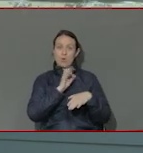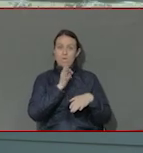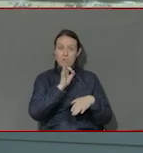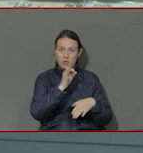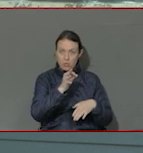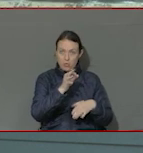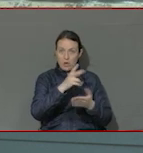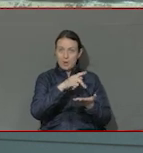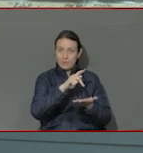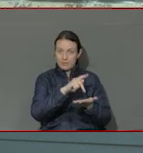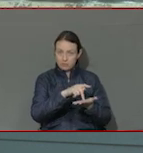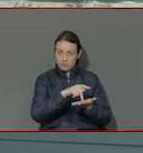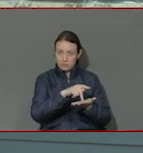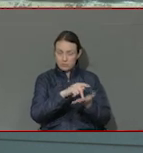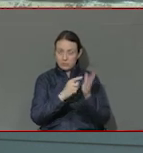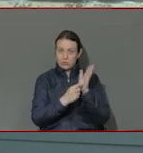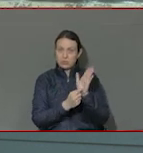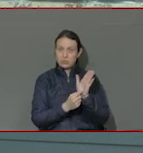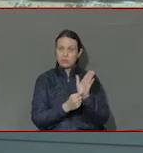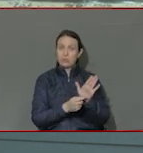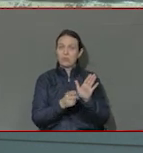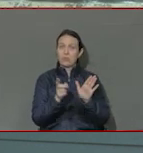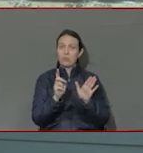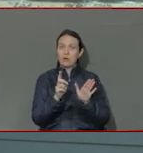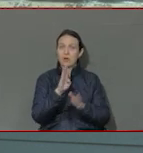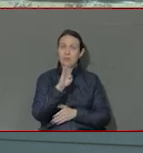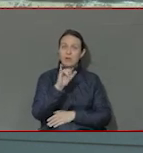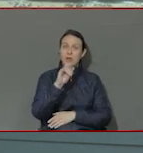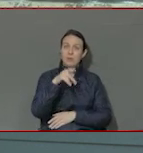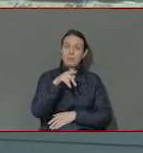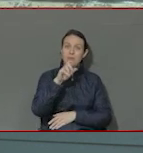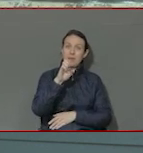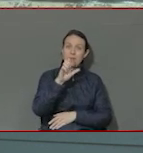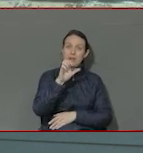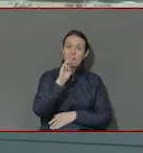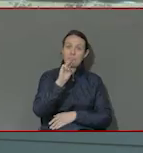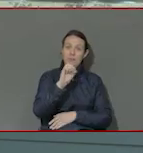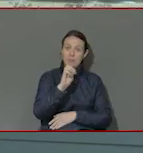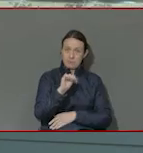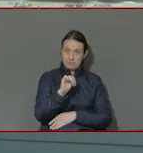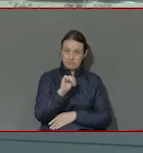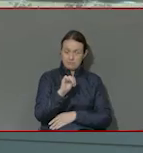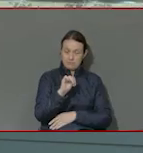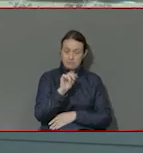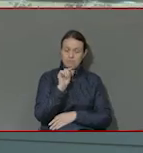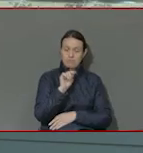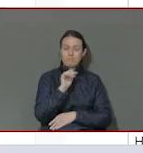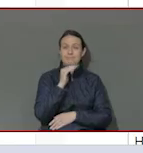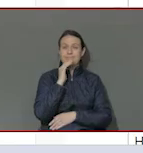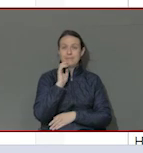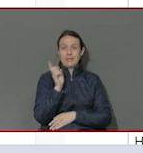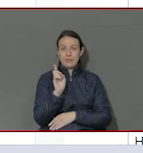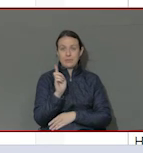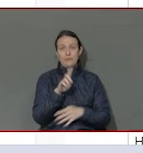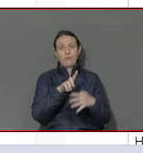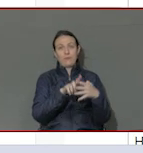position, which indicates what? Bipedalism. And bipedal organisms will have